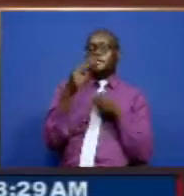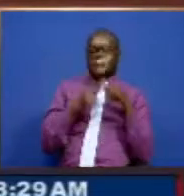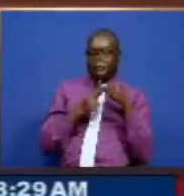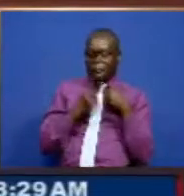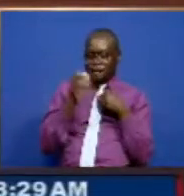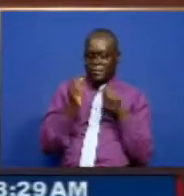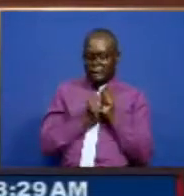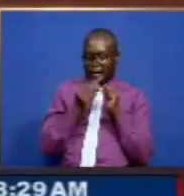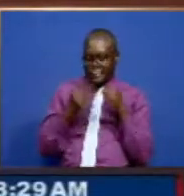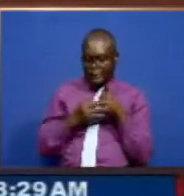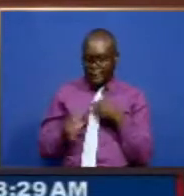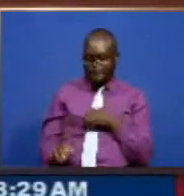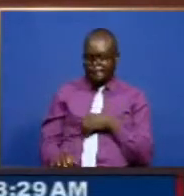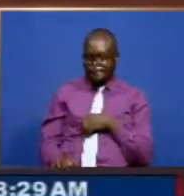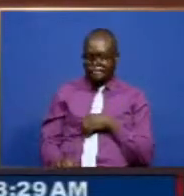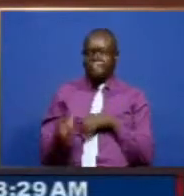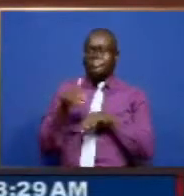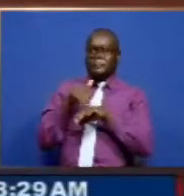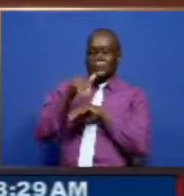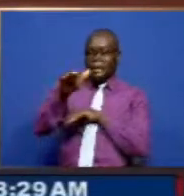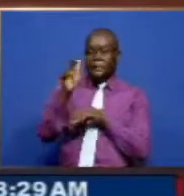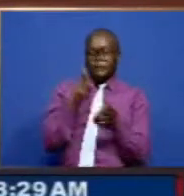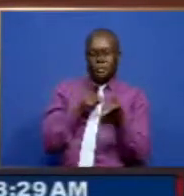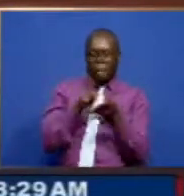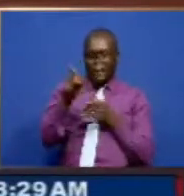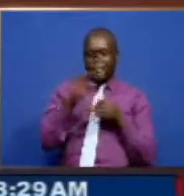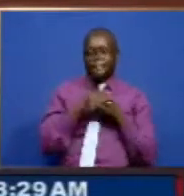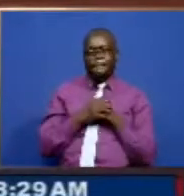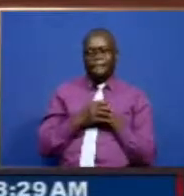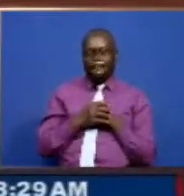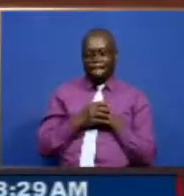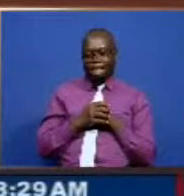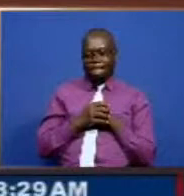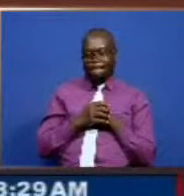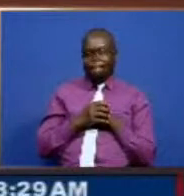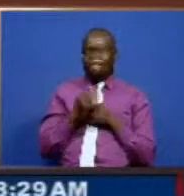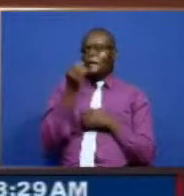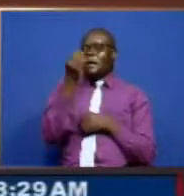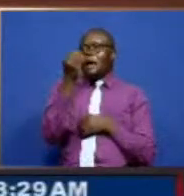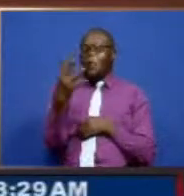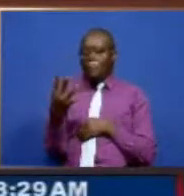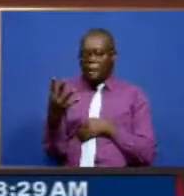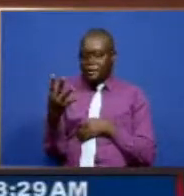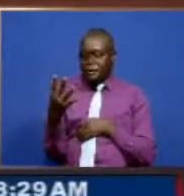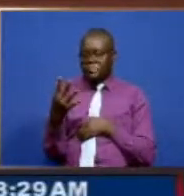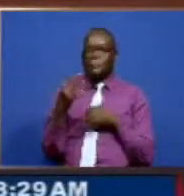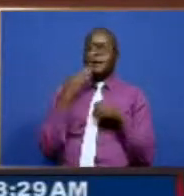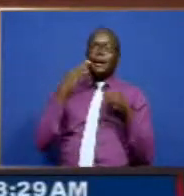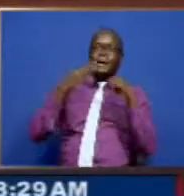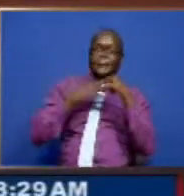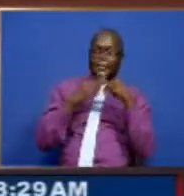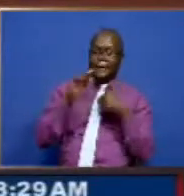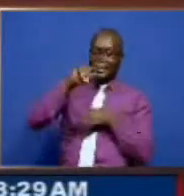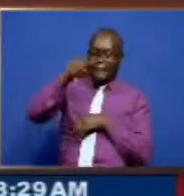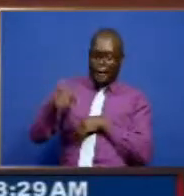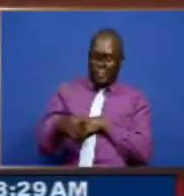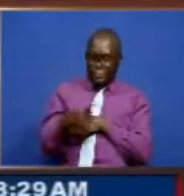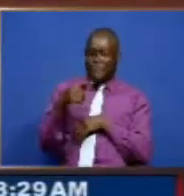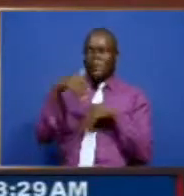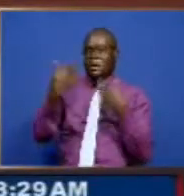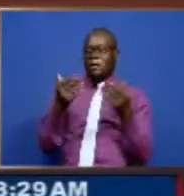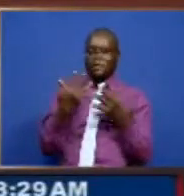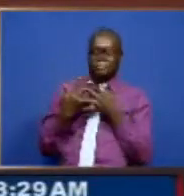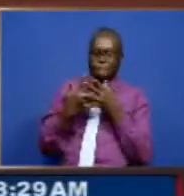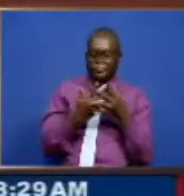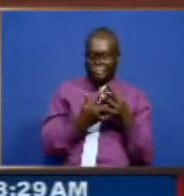he was convicted and sentenced to pay Kenyan shillings 800,000 or in